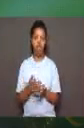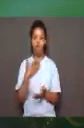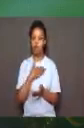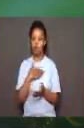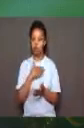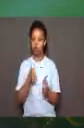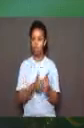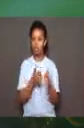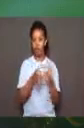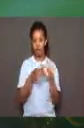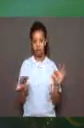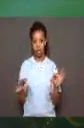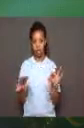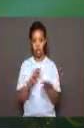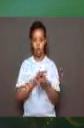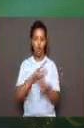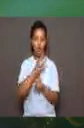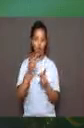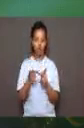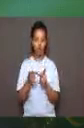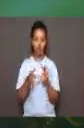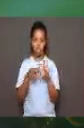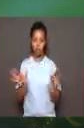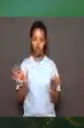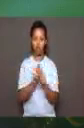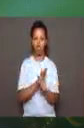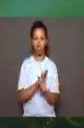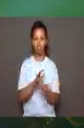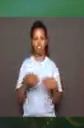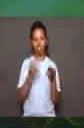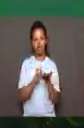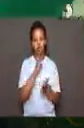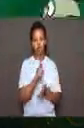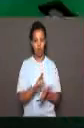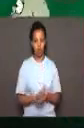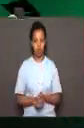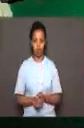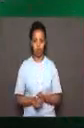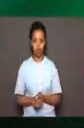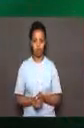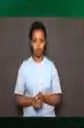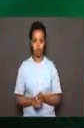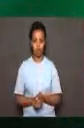to complete the statements about monosaccharides.